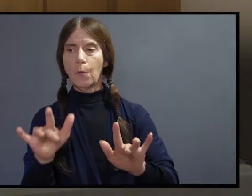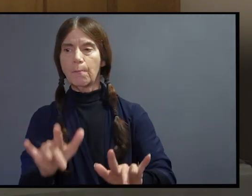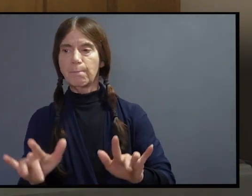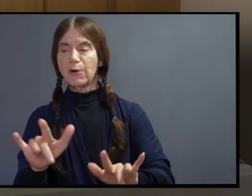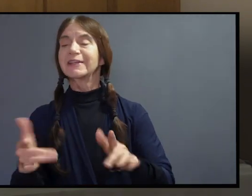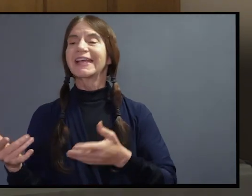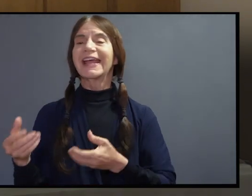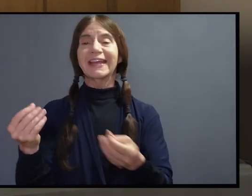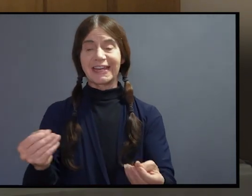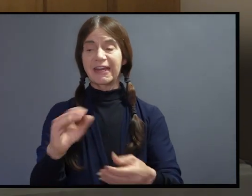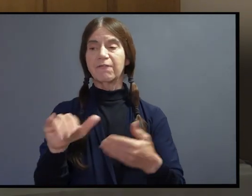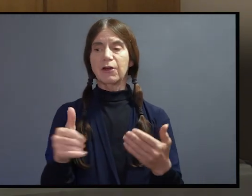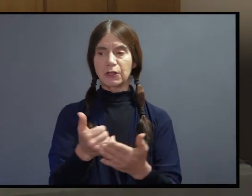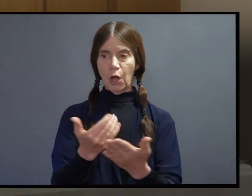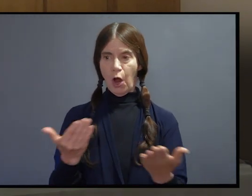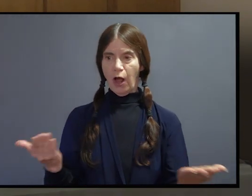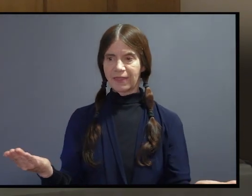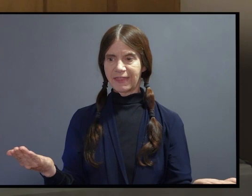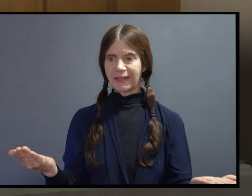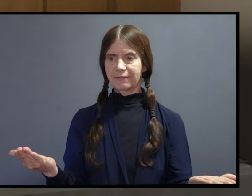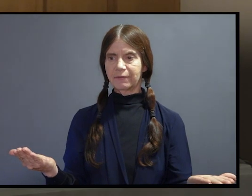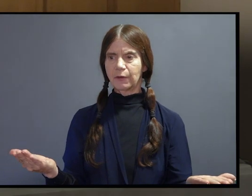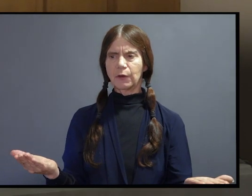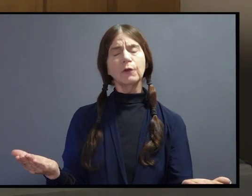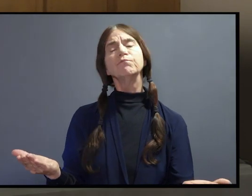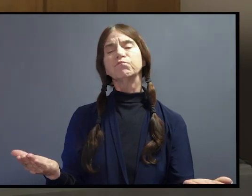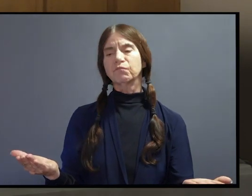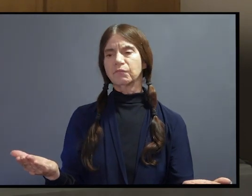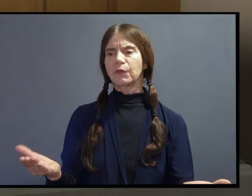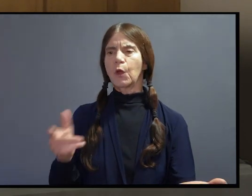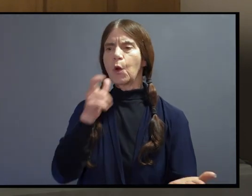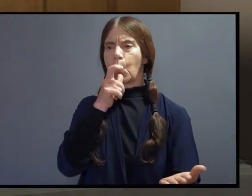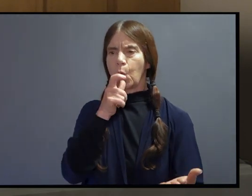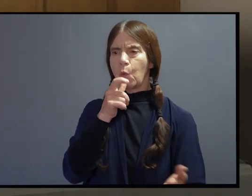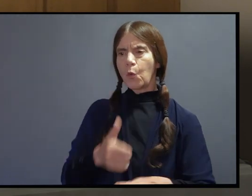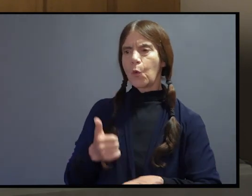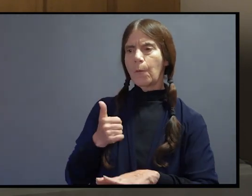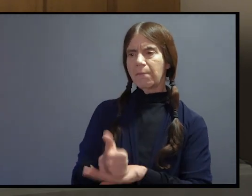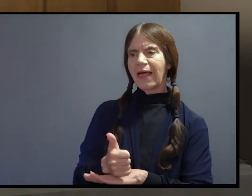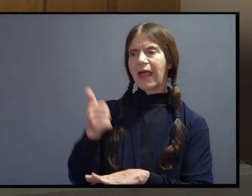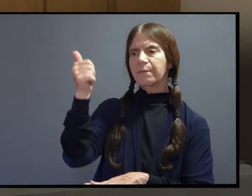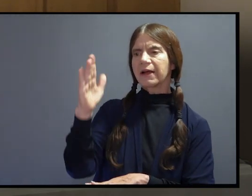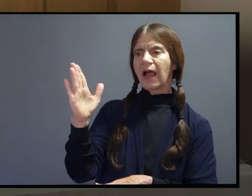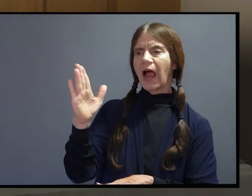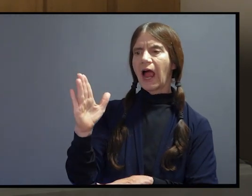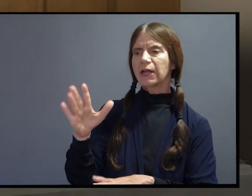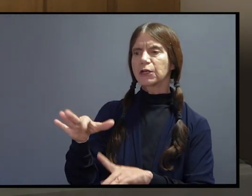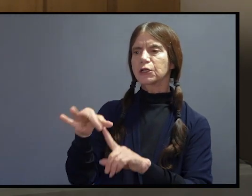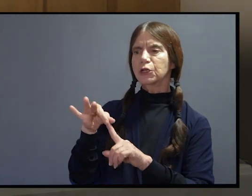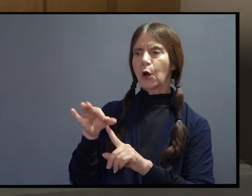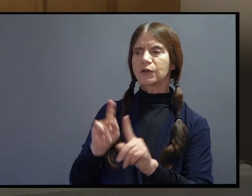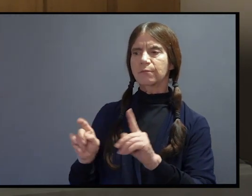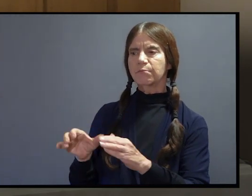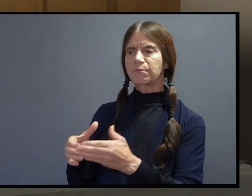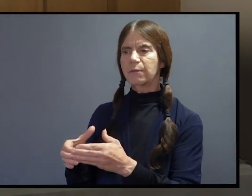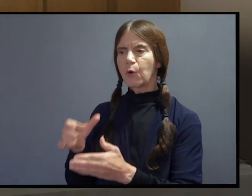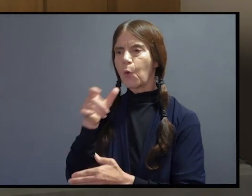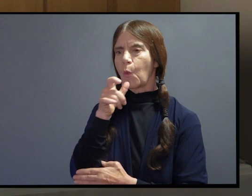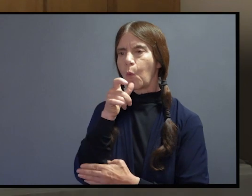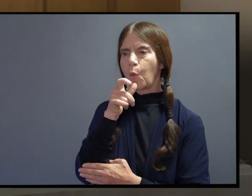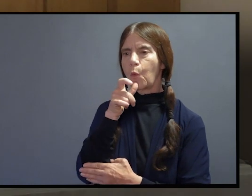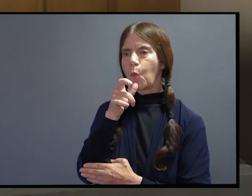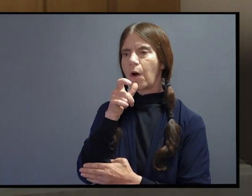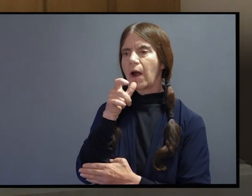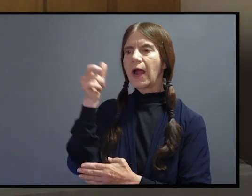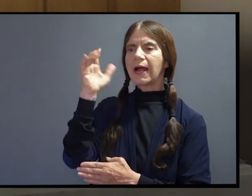all, how will he not also with him graciously give us all things? Who shall bring